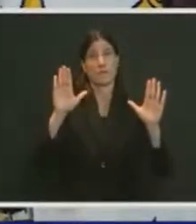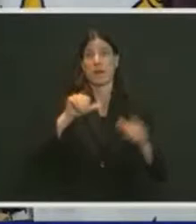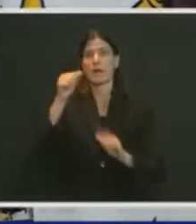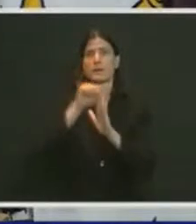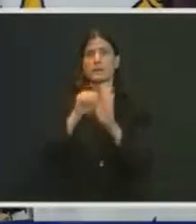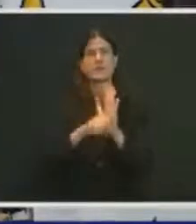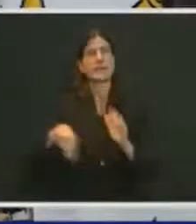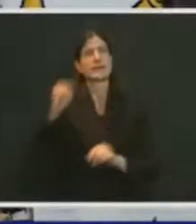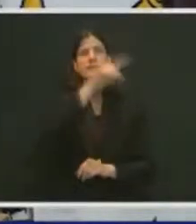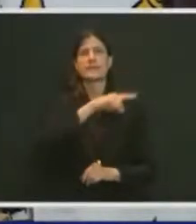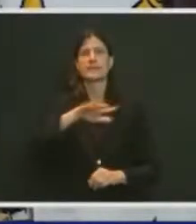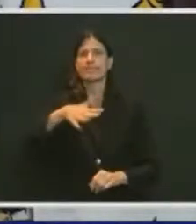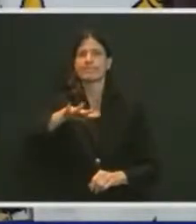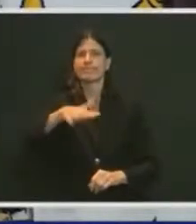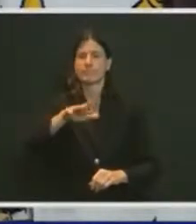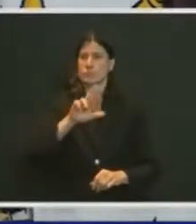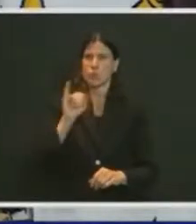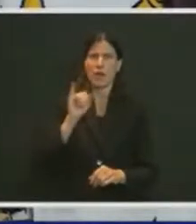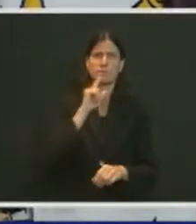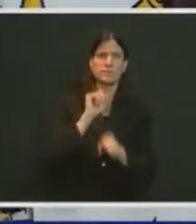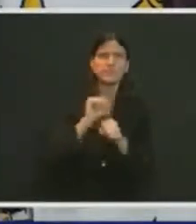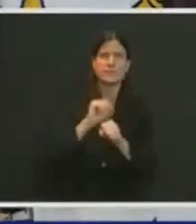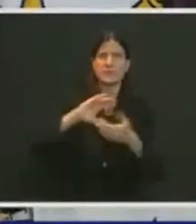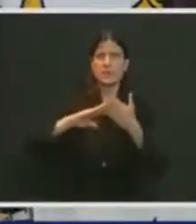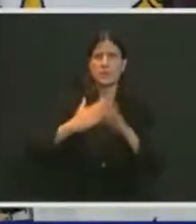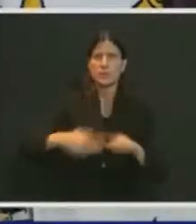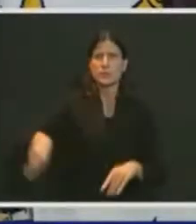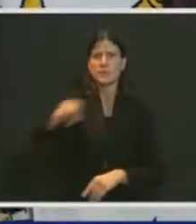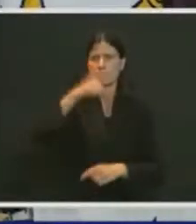our unity that's going to carry us the distance.